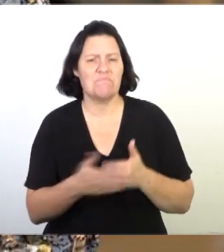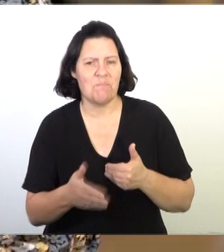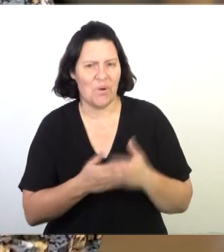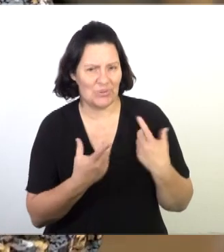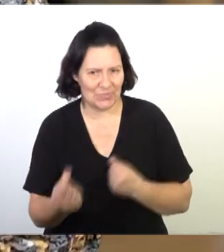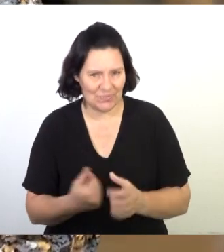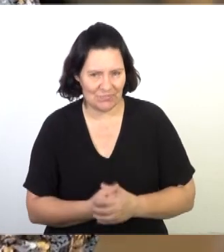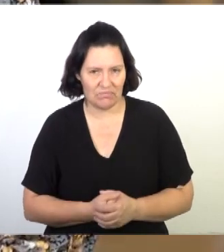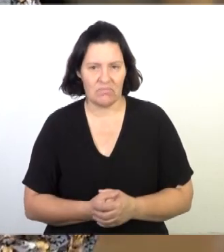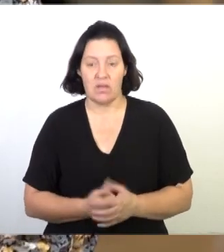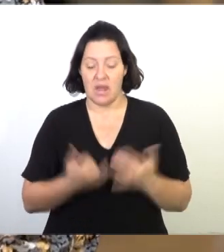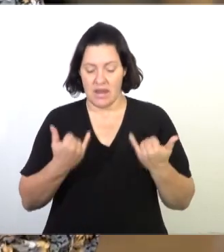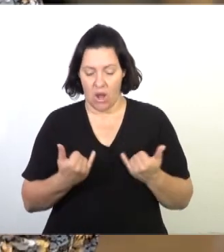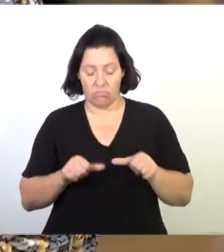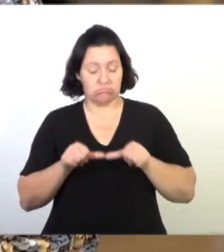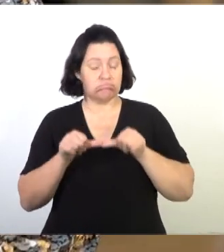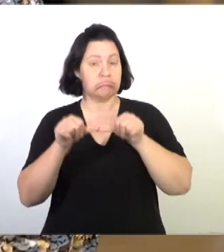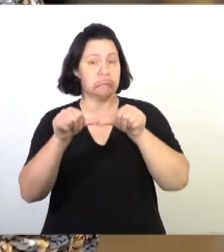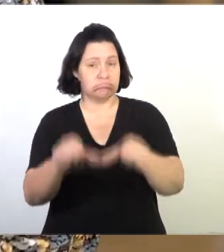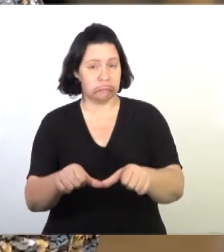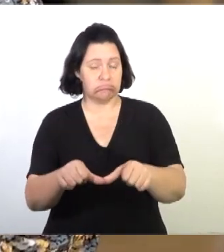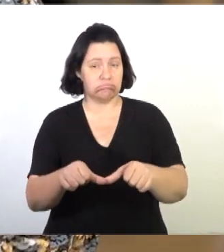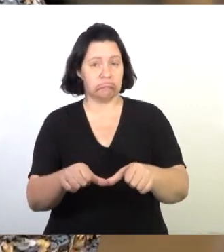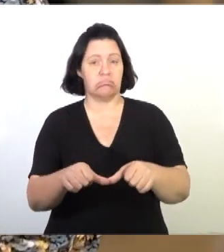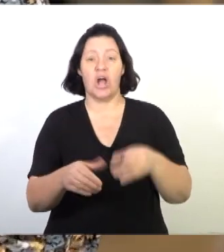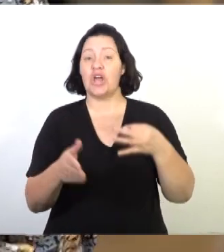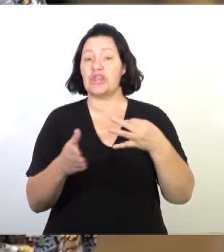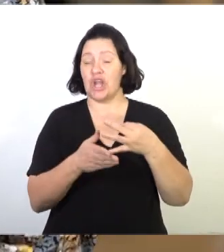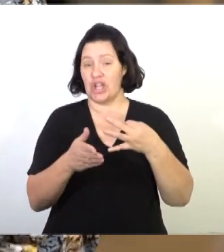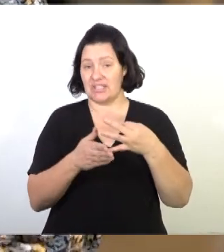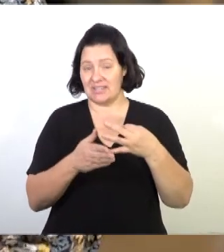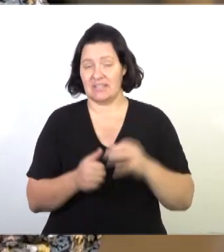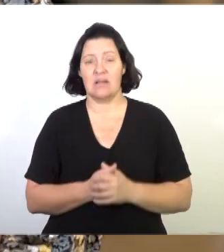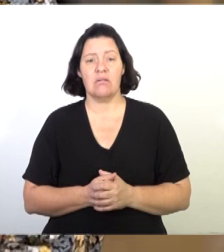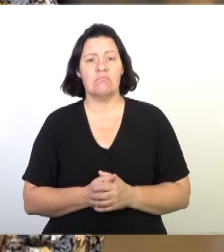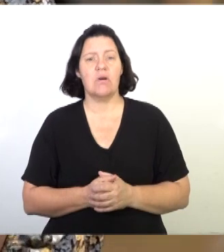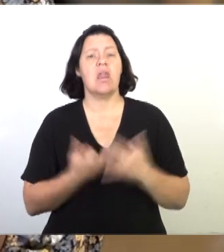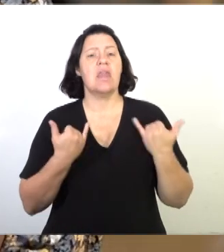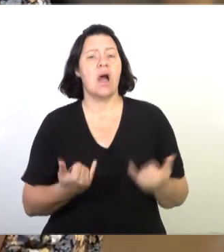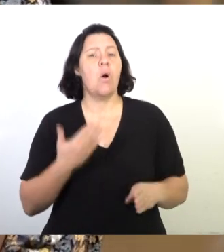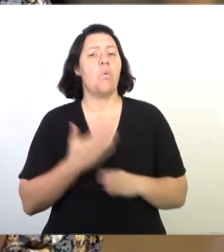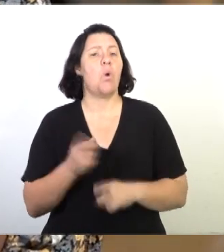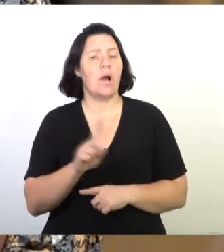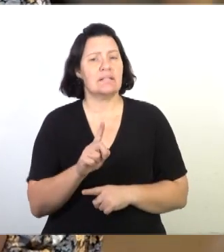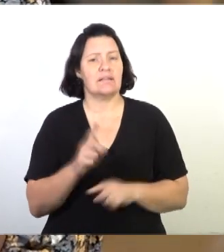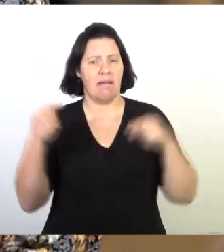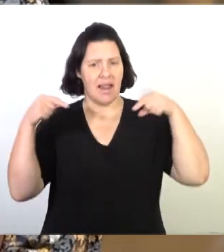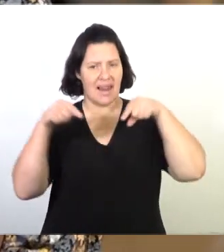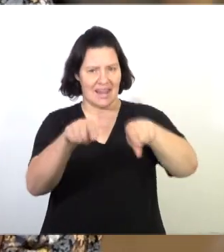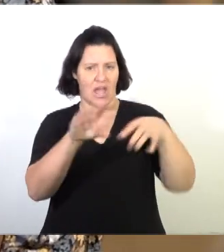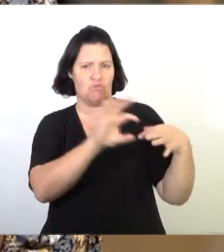activities to do. Let's move on to the third section where we will be working with